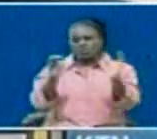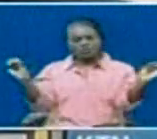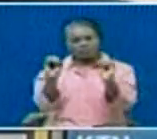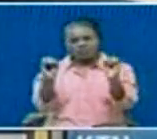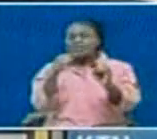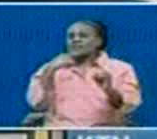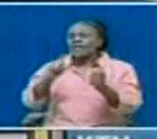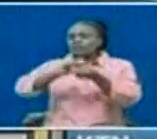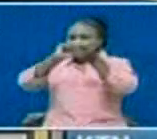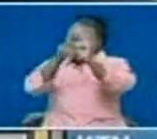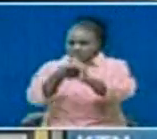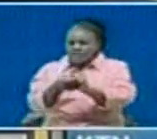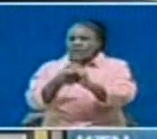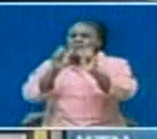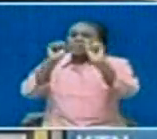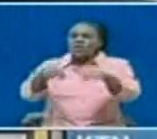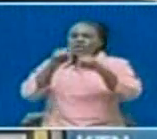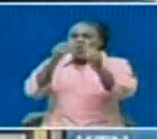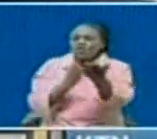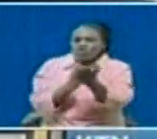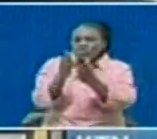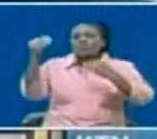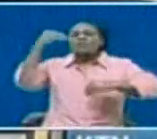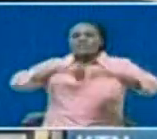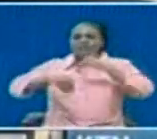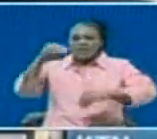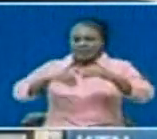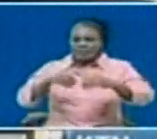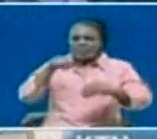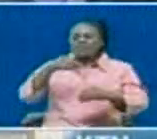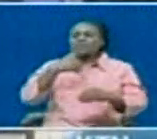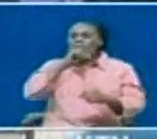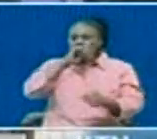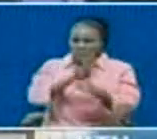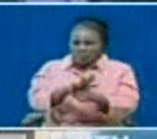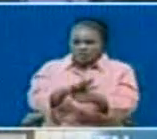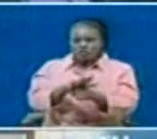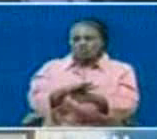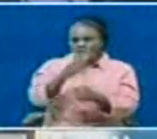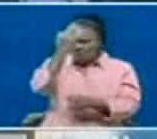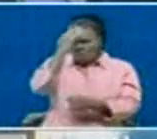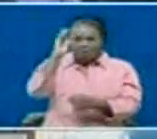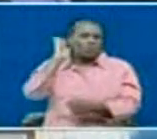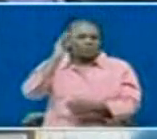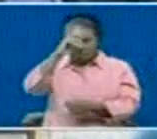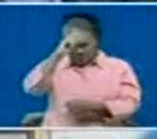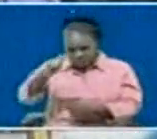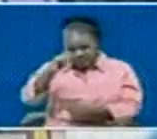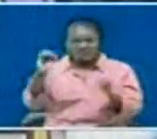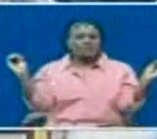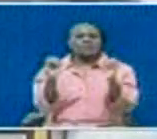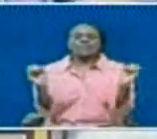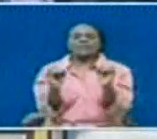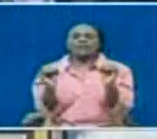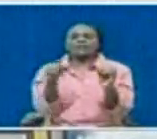the amendment can only be made through a referendum. Thus, they have vowed not to abide by it, digging in their